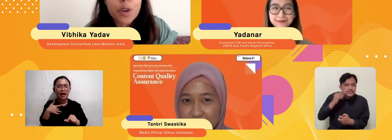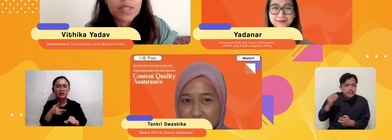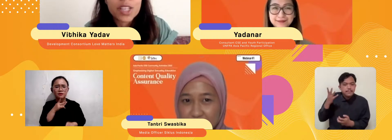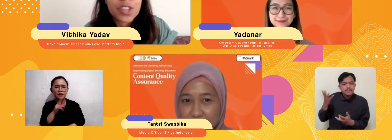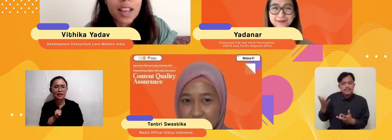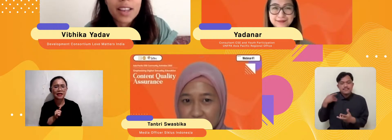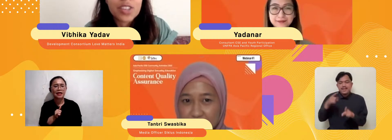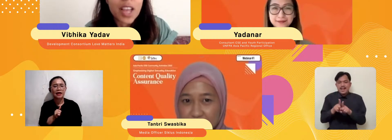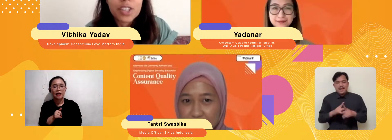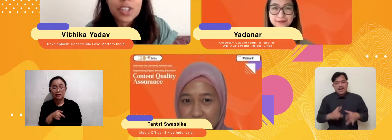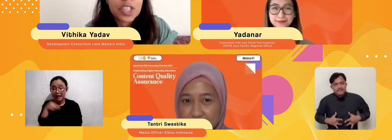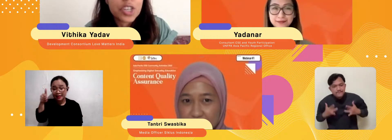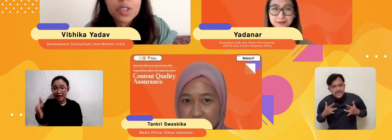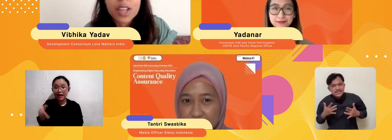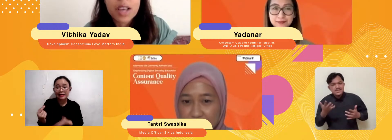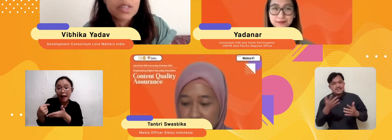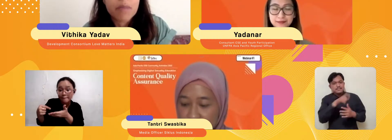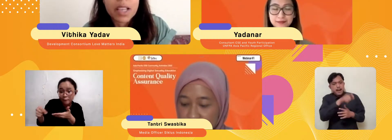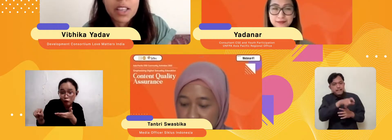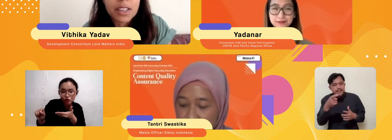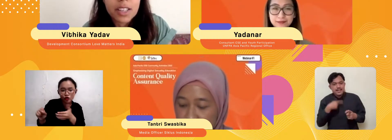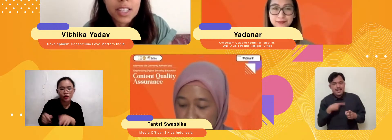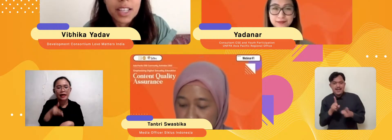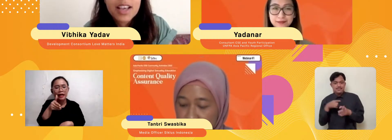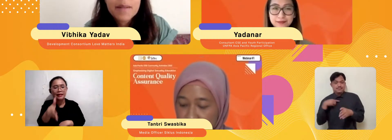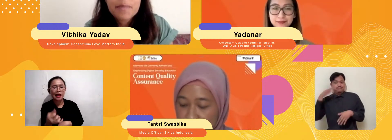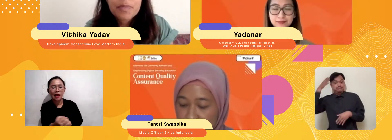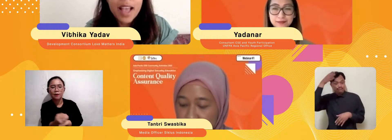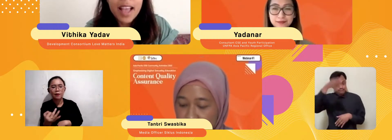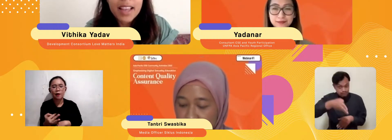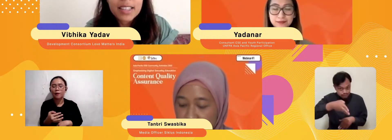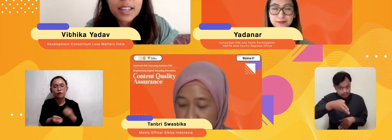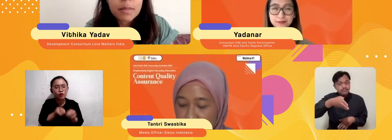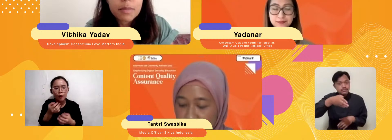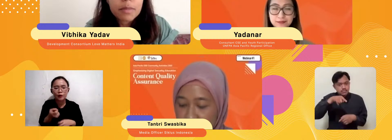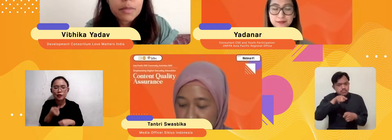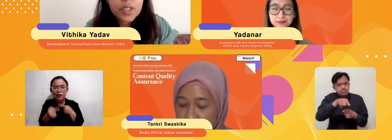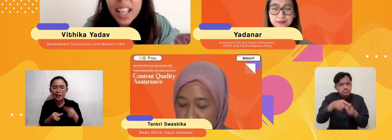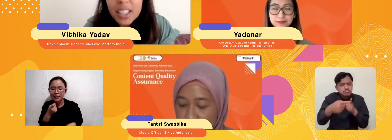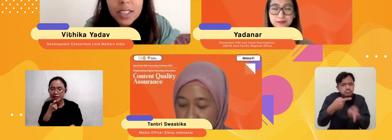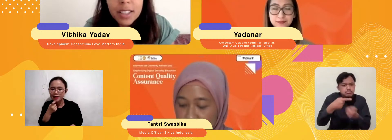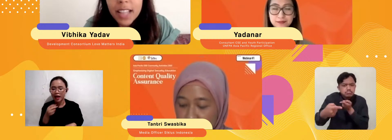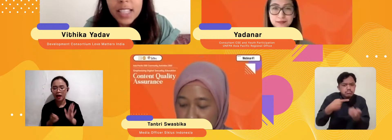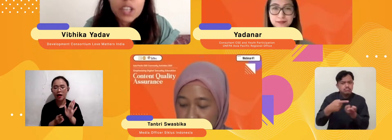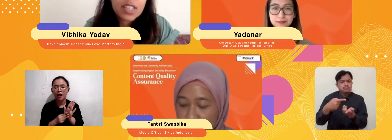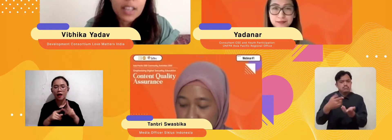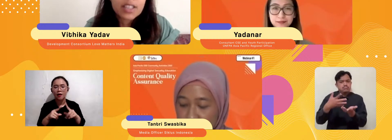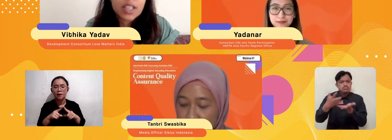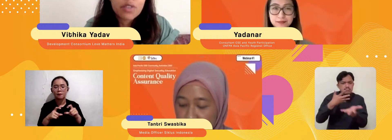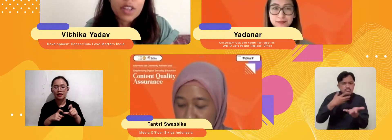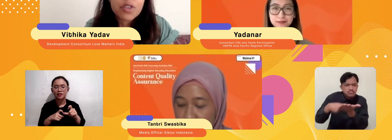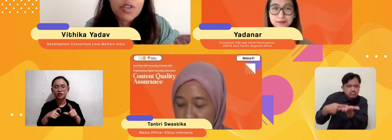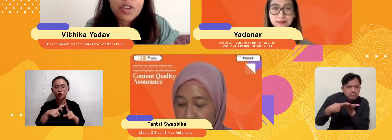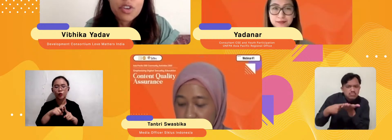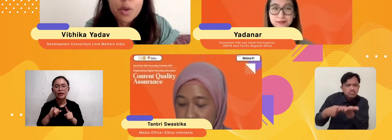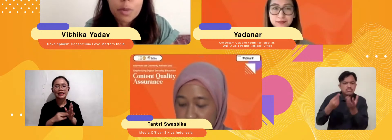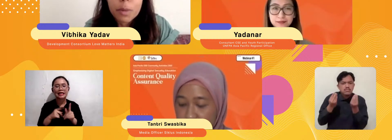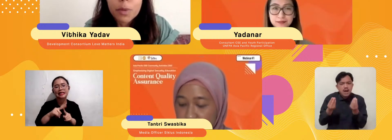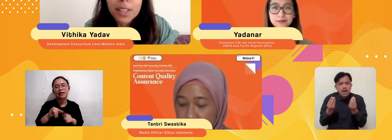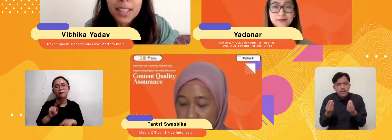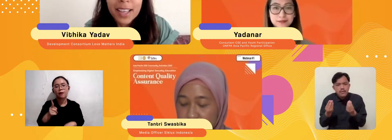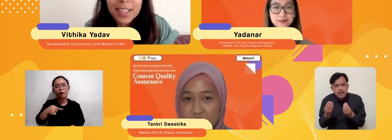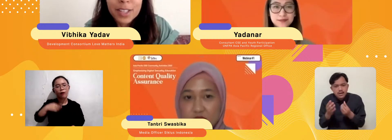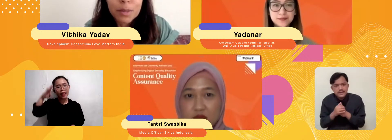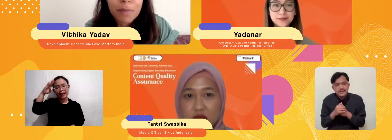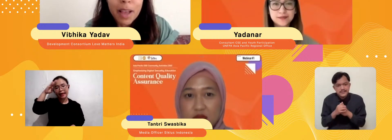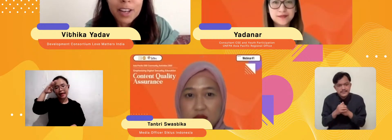social norms and challenging stereotypes and masculinity. And So that's actually success for us, contrary to what people